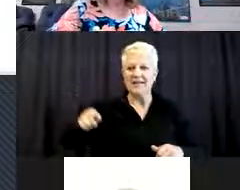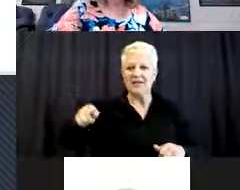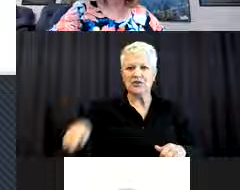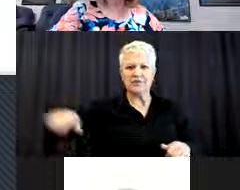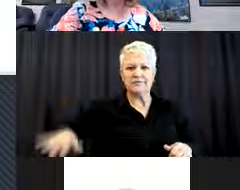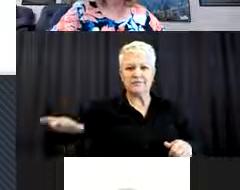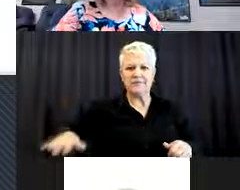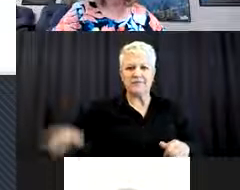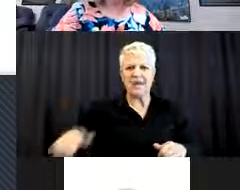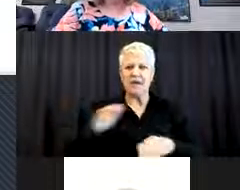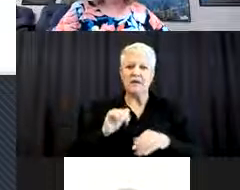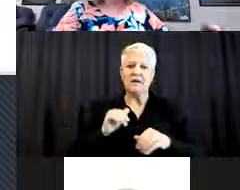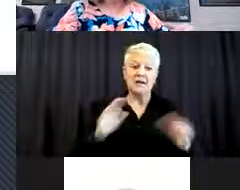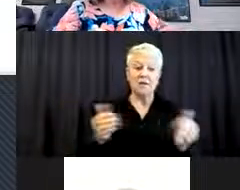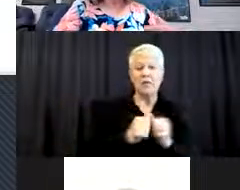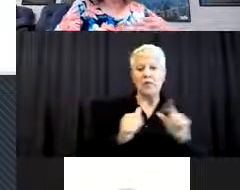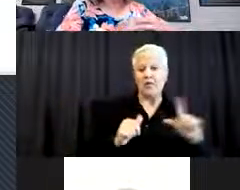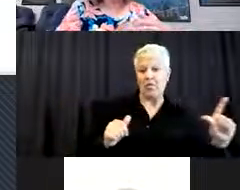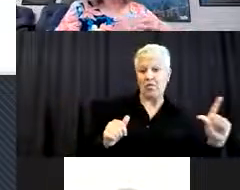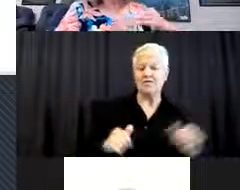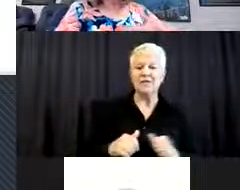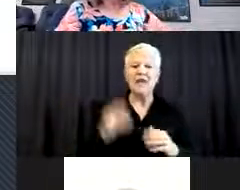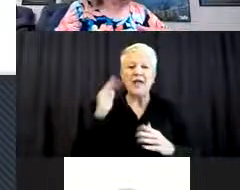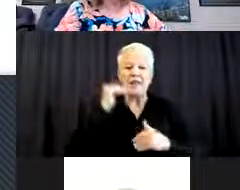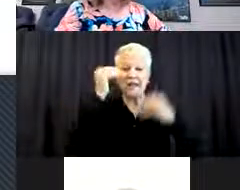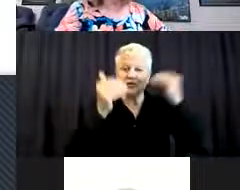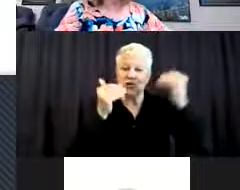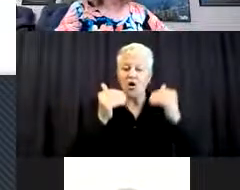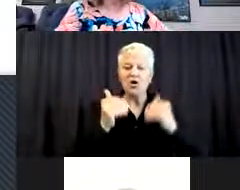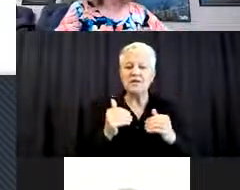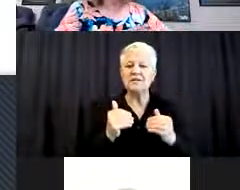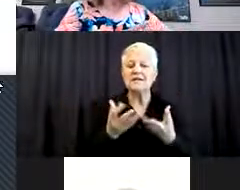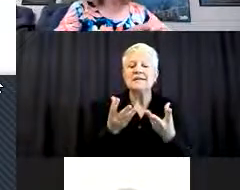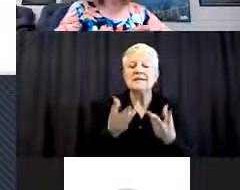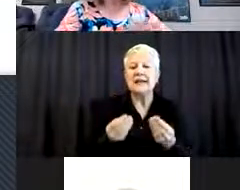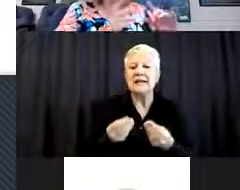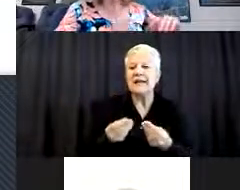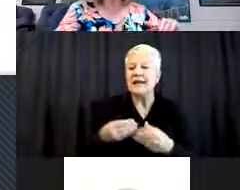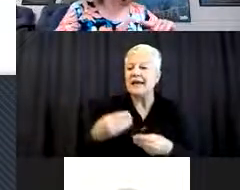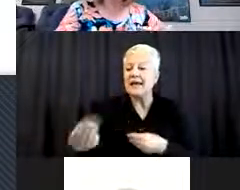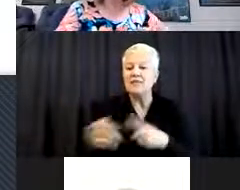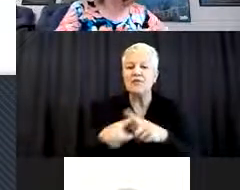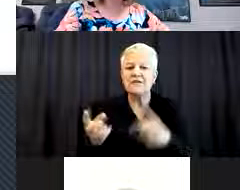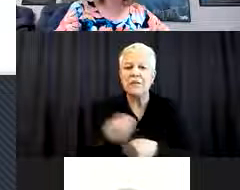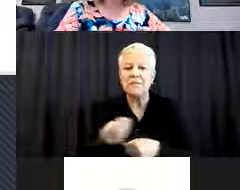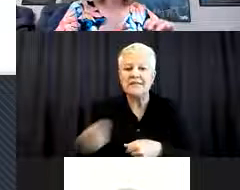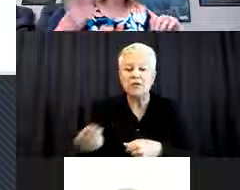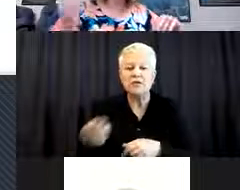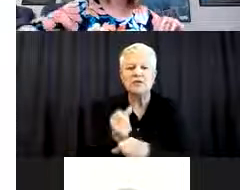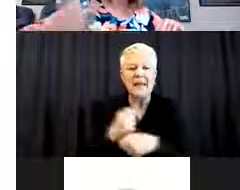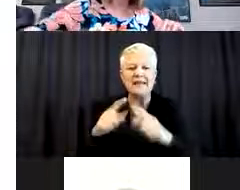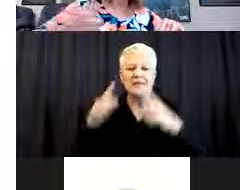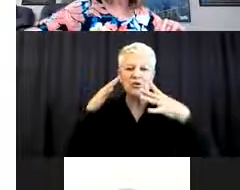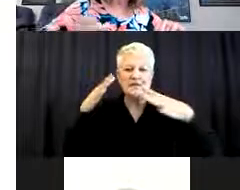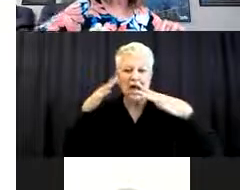doing over on her left side. The adult subtly introduced different materials to create varied sounds. So